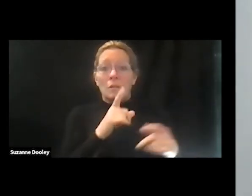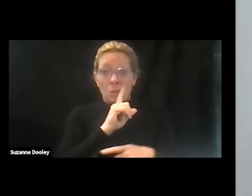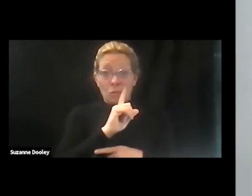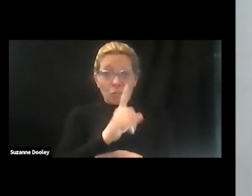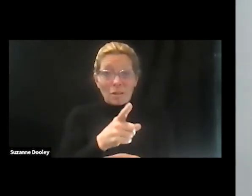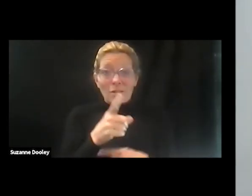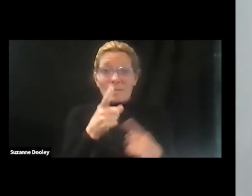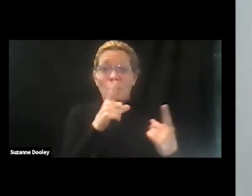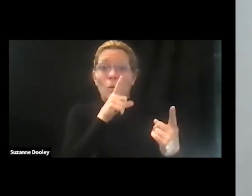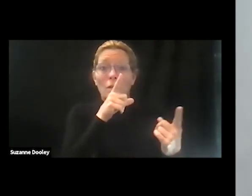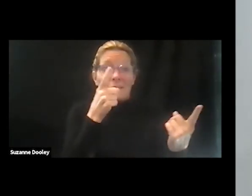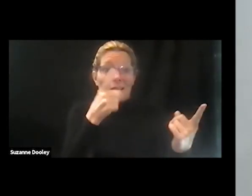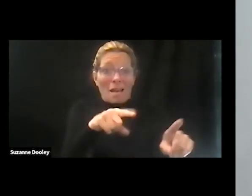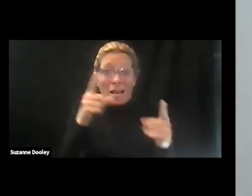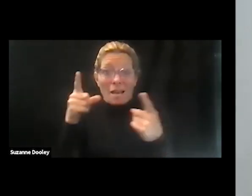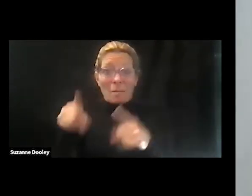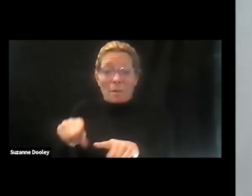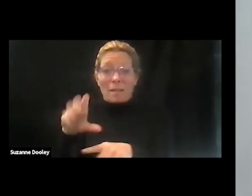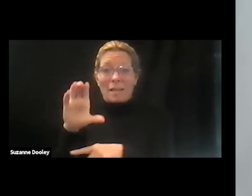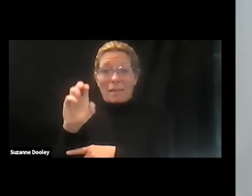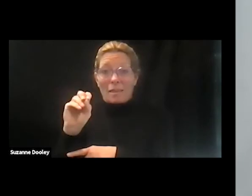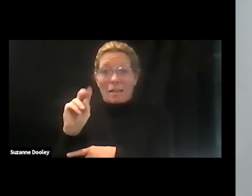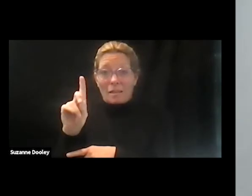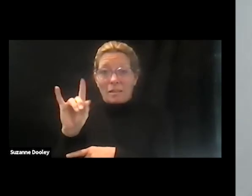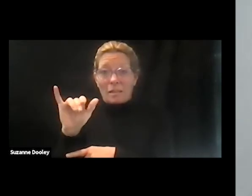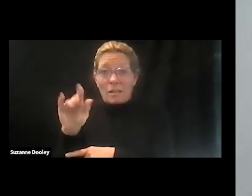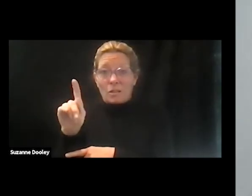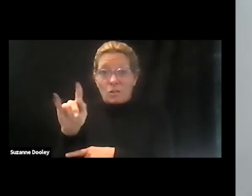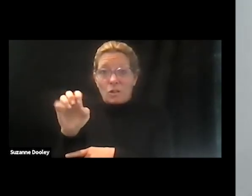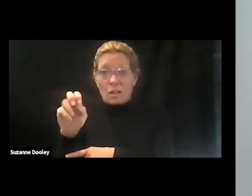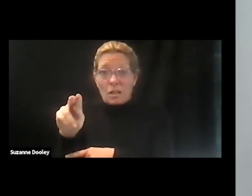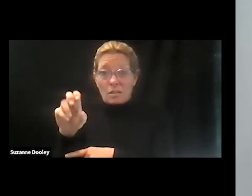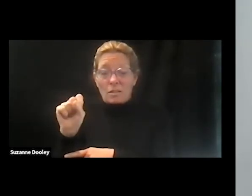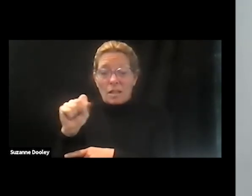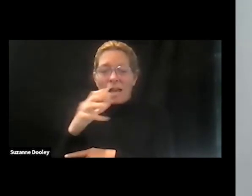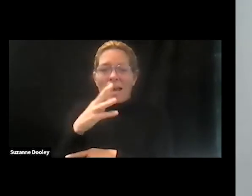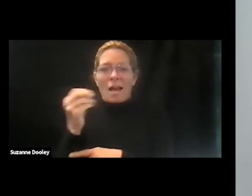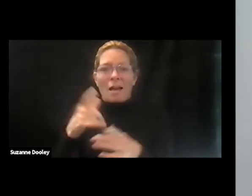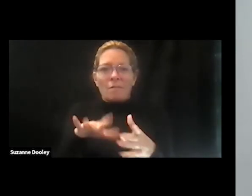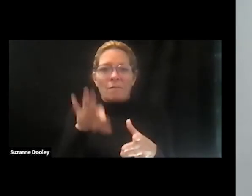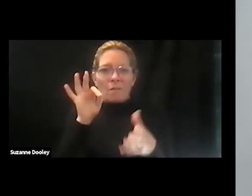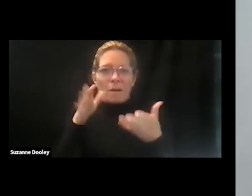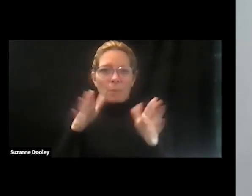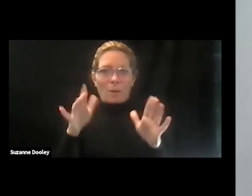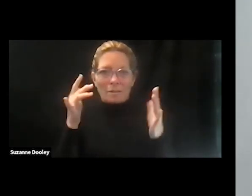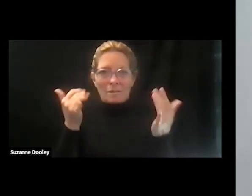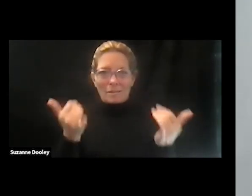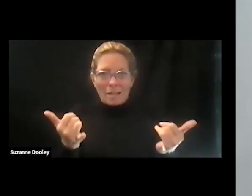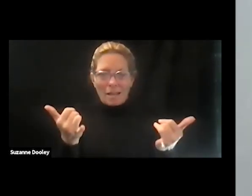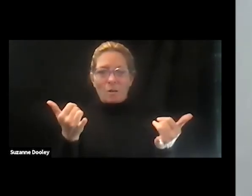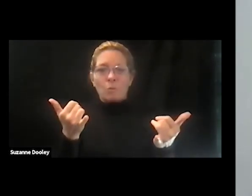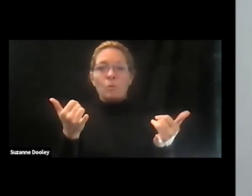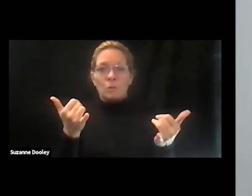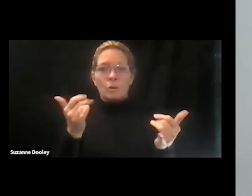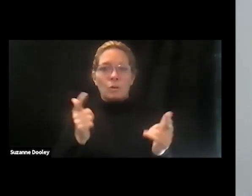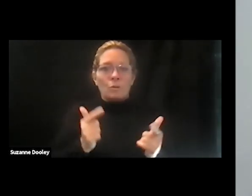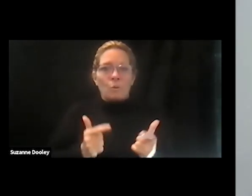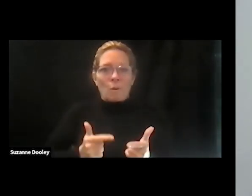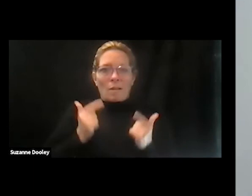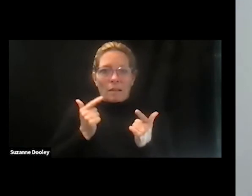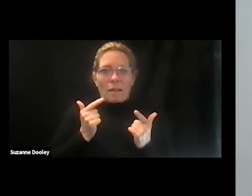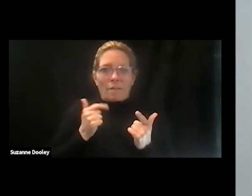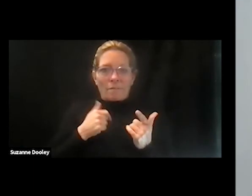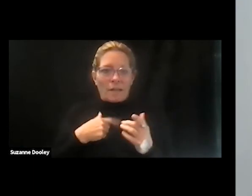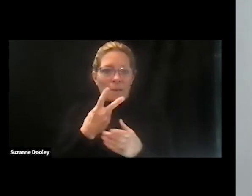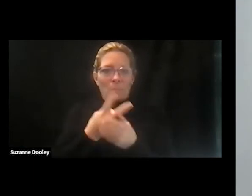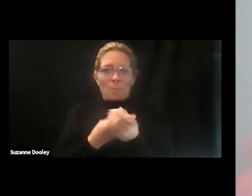to the conditions that we're in, and find ways right now to live and operate in two